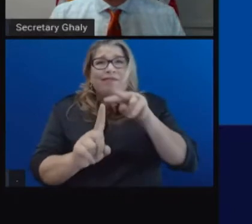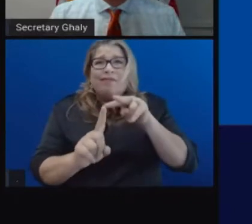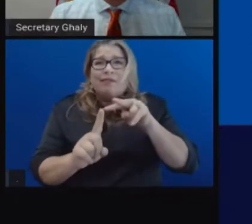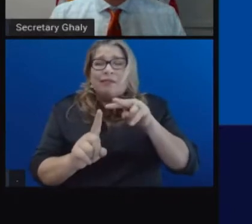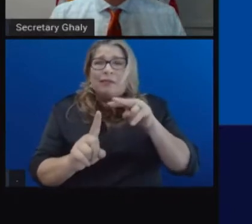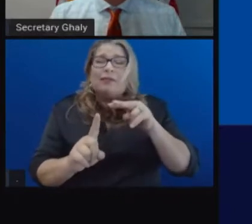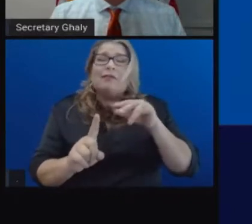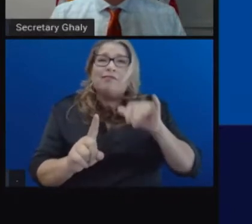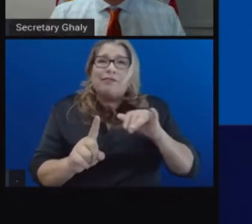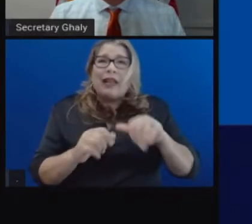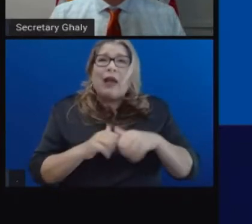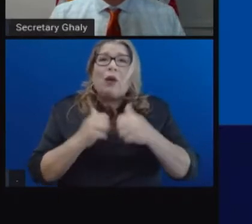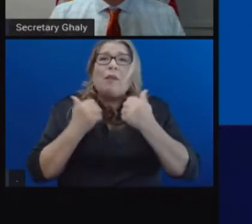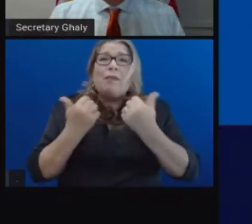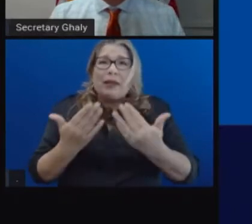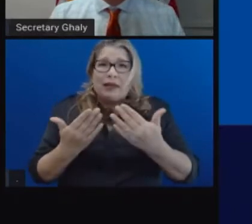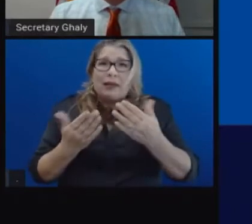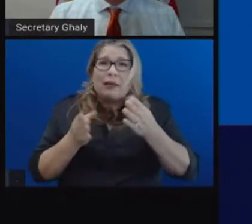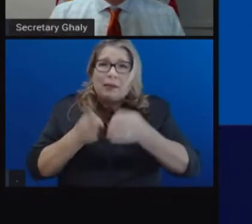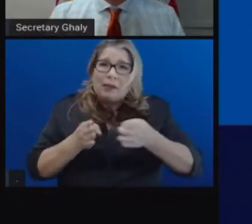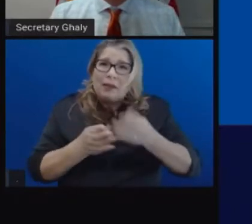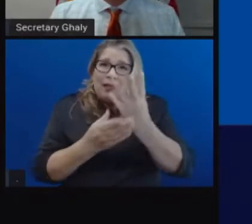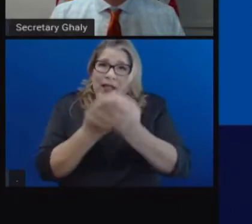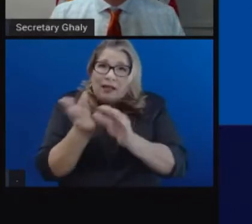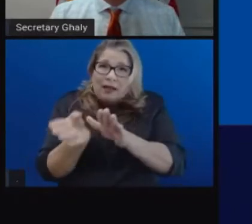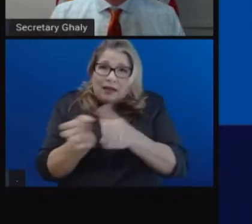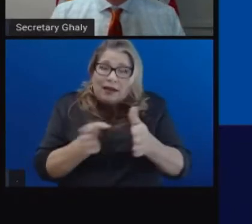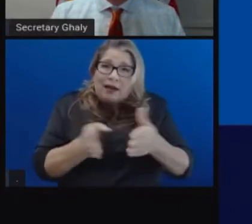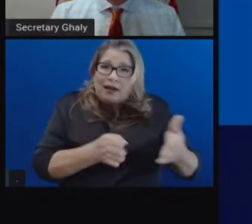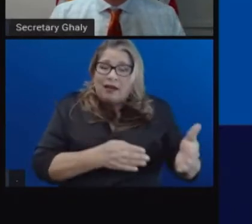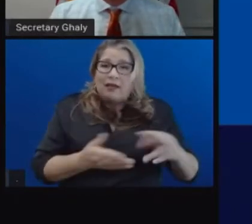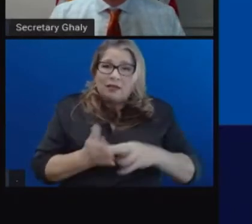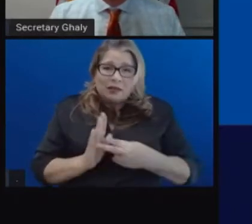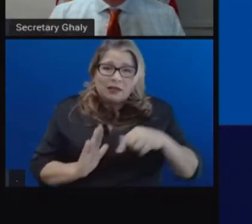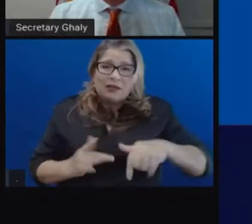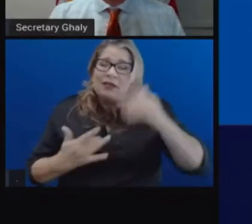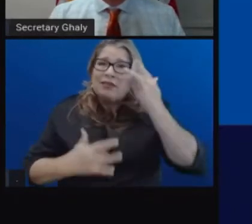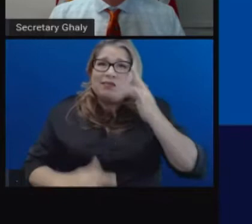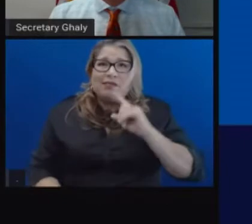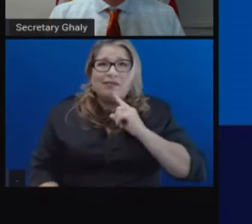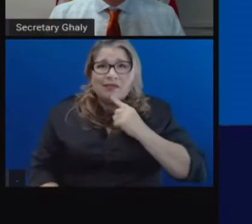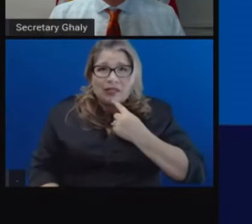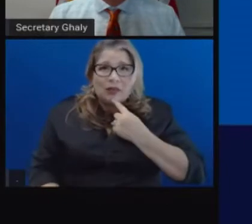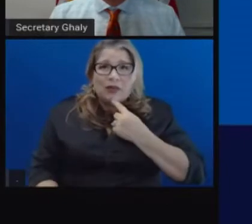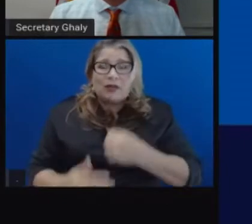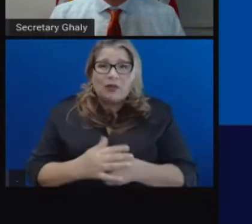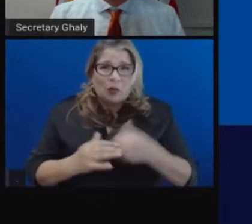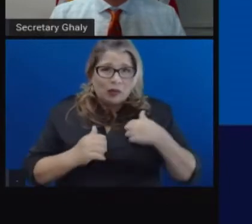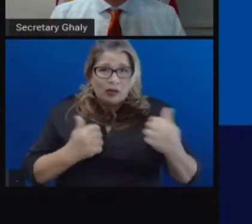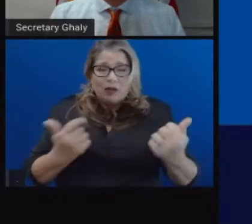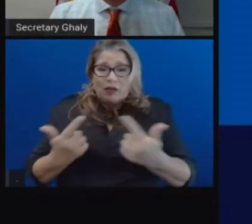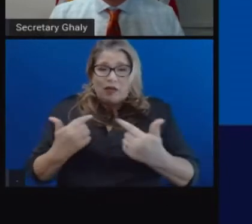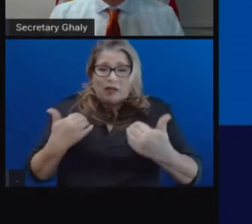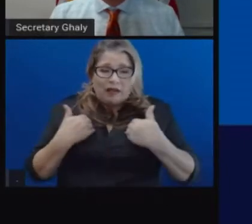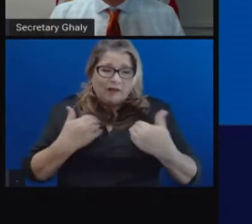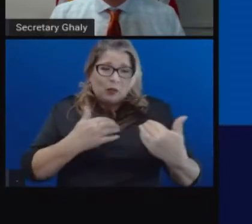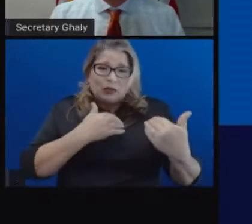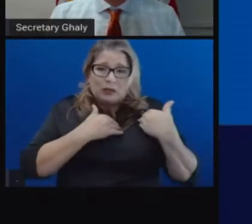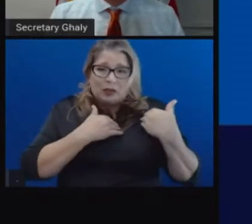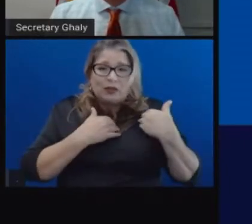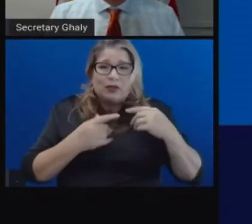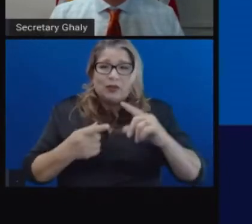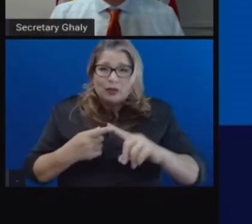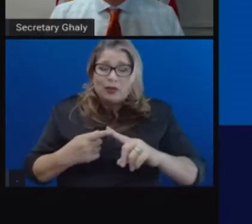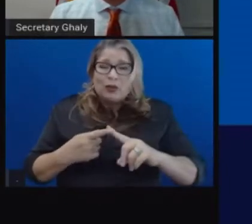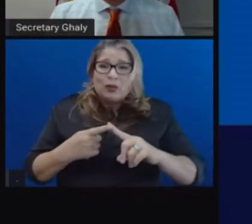and how the responsibility each of us holds is so important to really bend that curve and bring